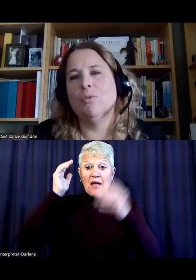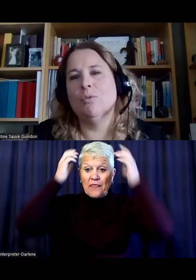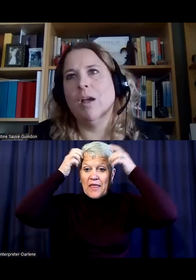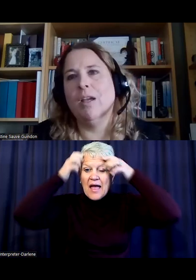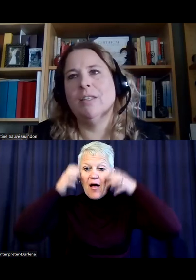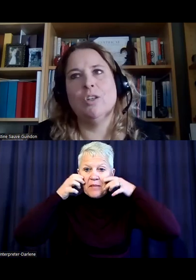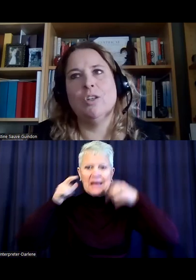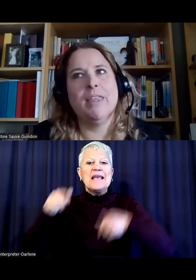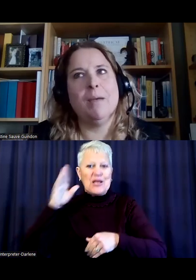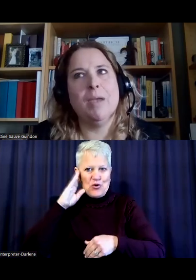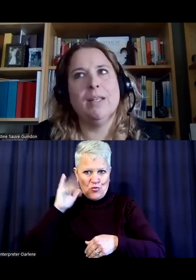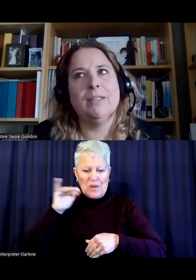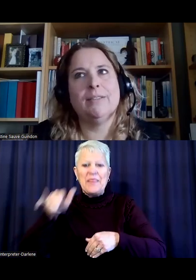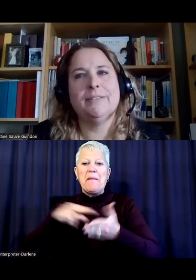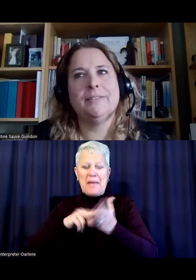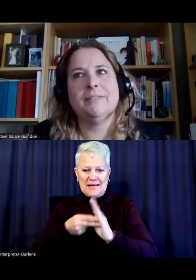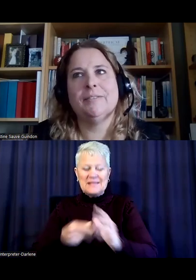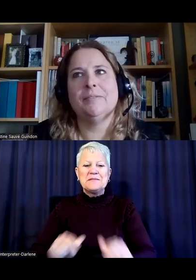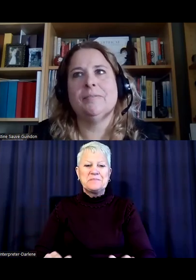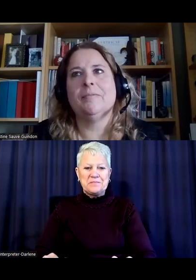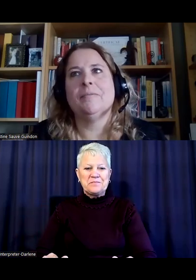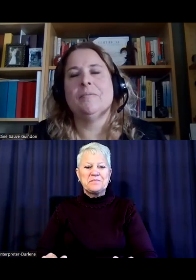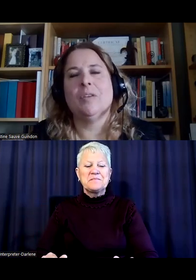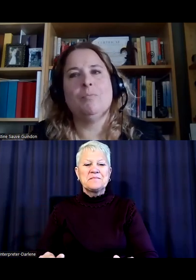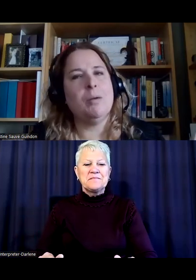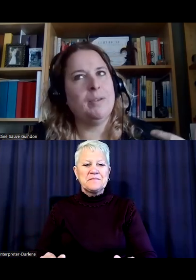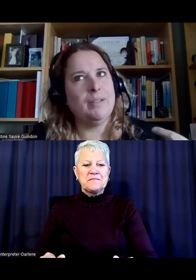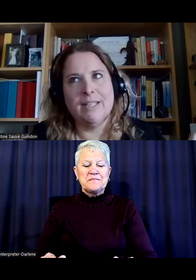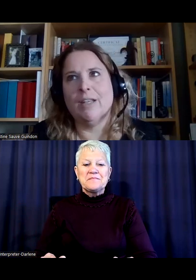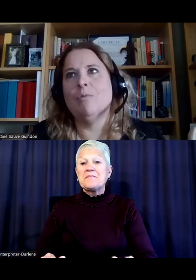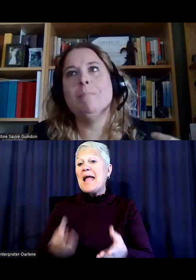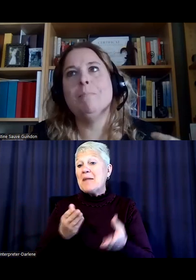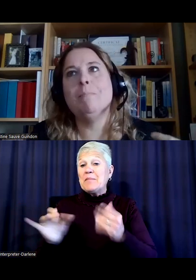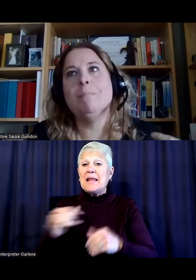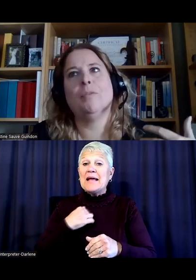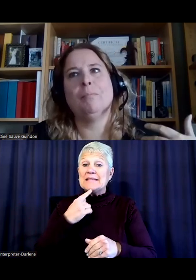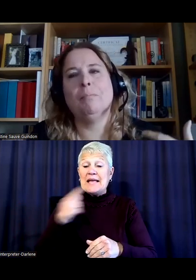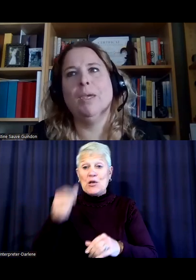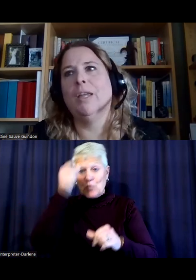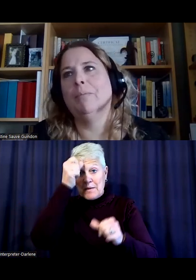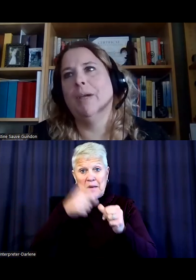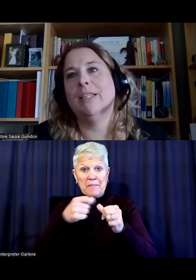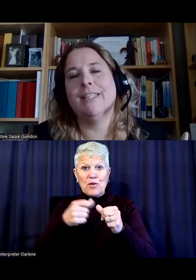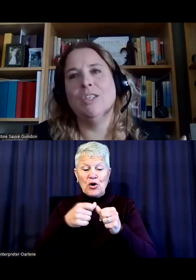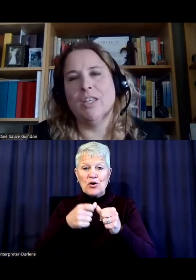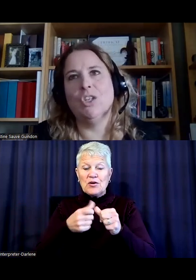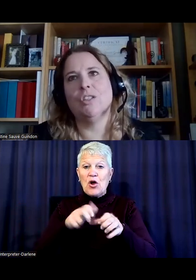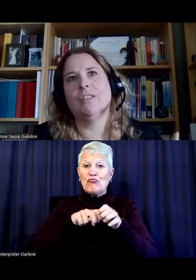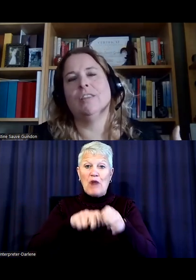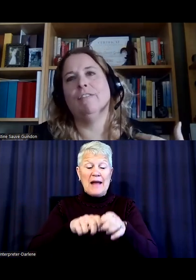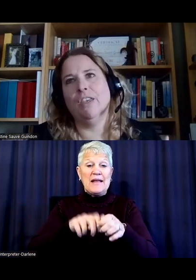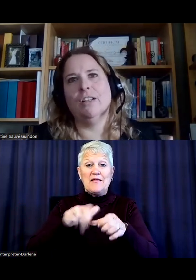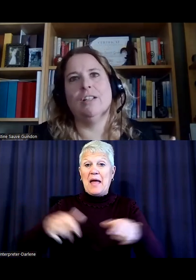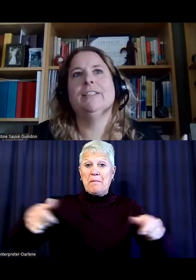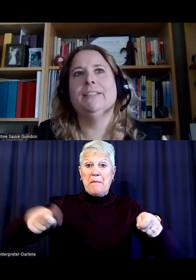He knew what that was. He knew what that meant. And probably, like I said, remembered being on the bike, the sensations,